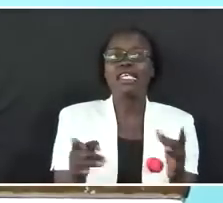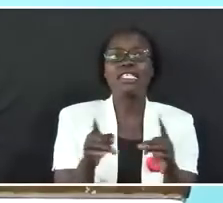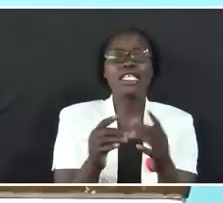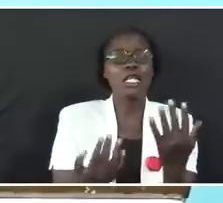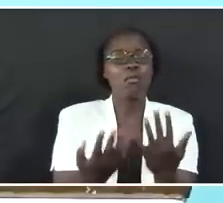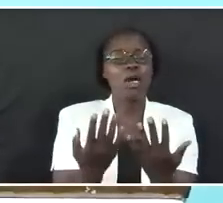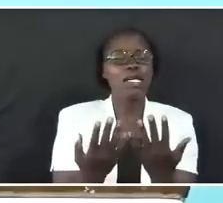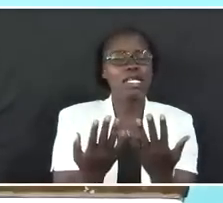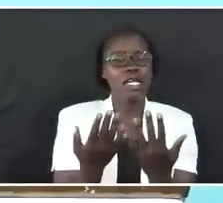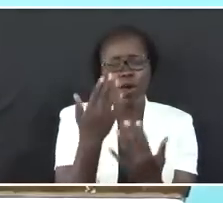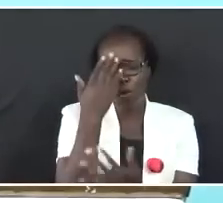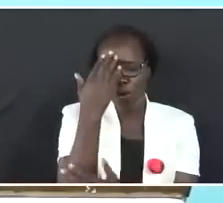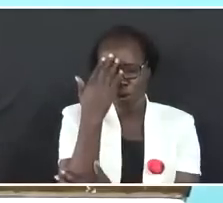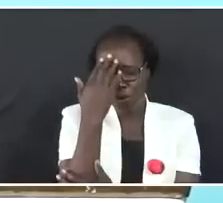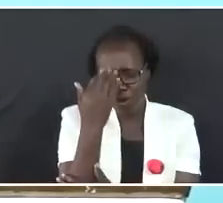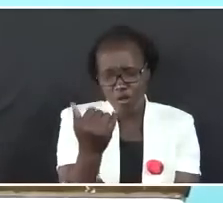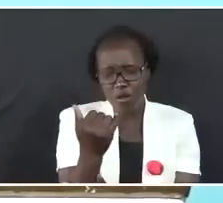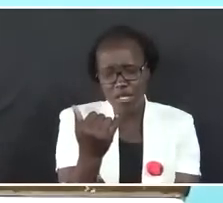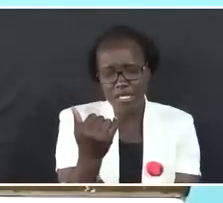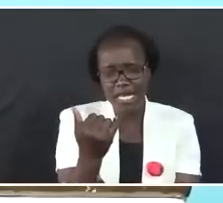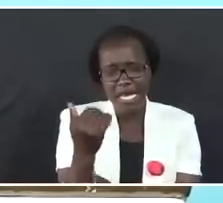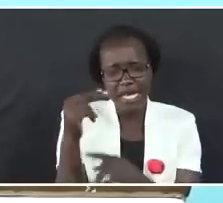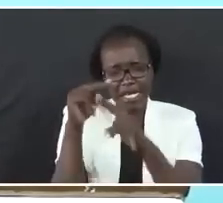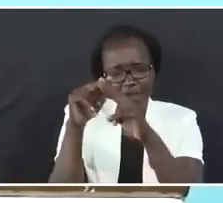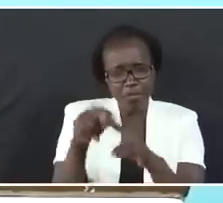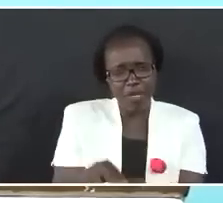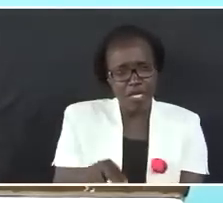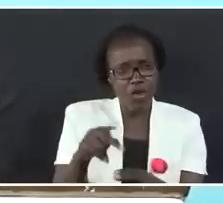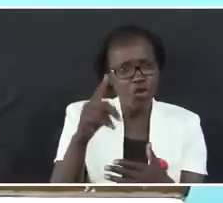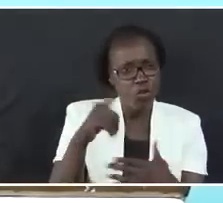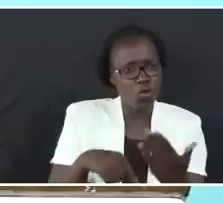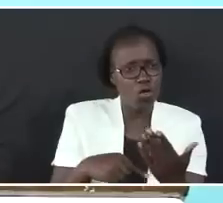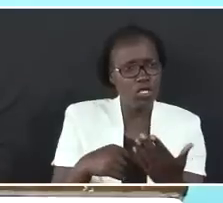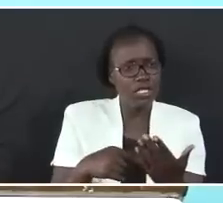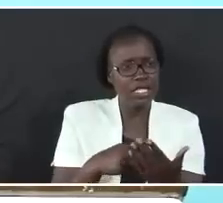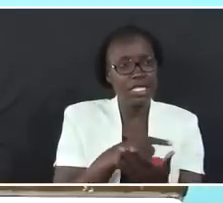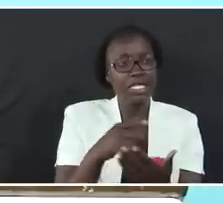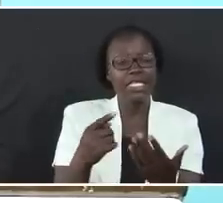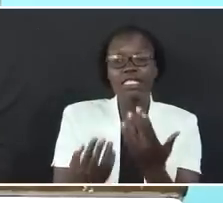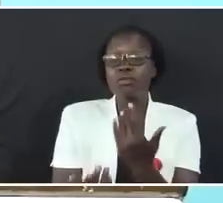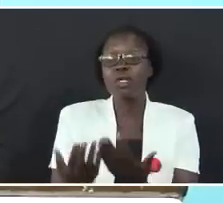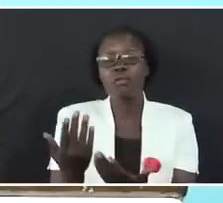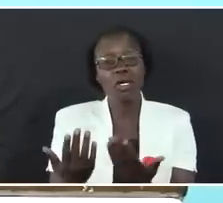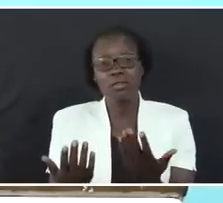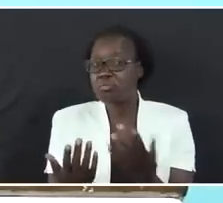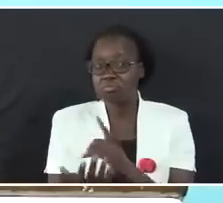burning because it does not depend on what is being burnt.